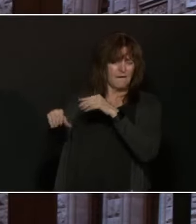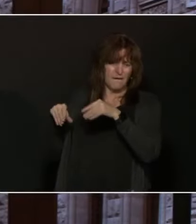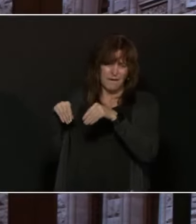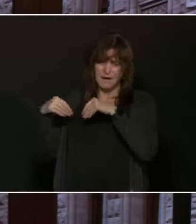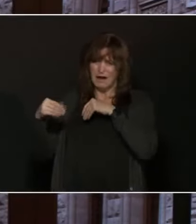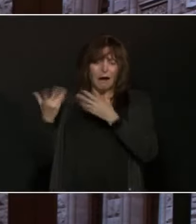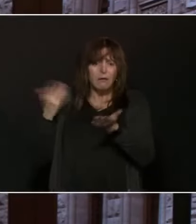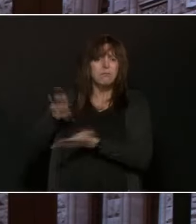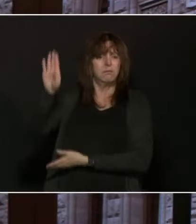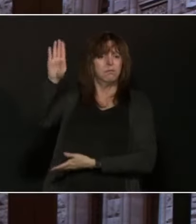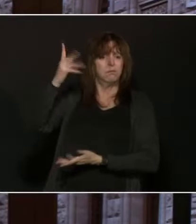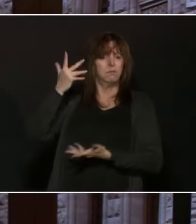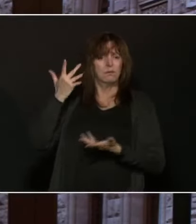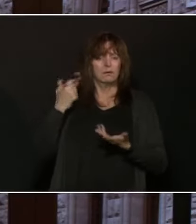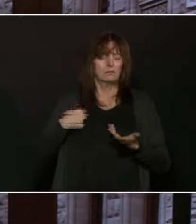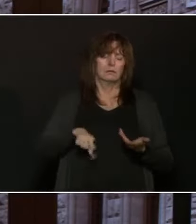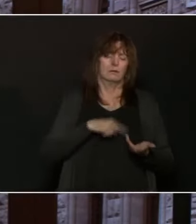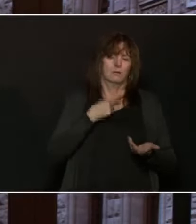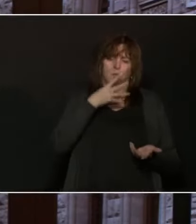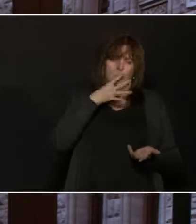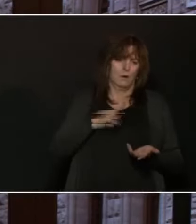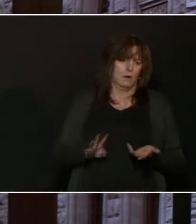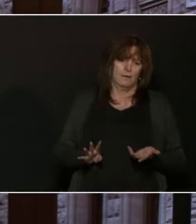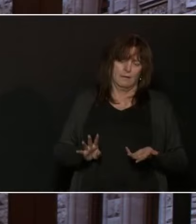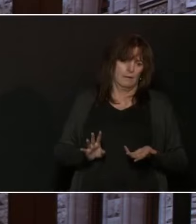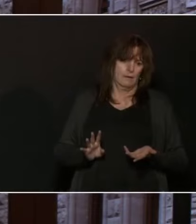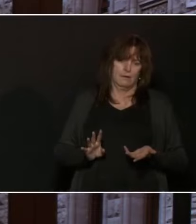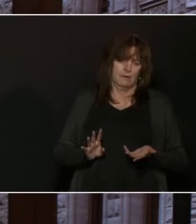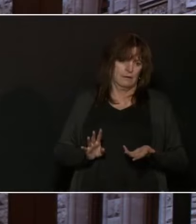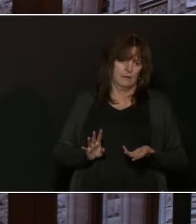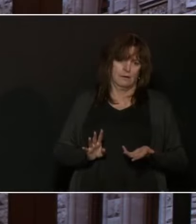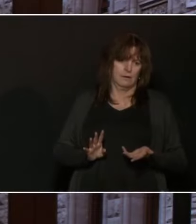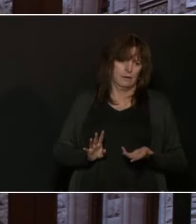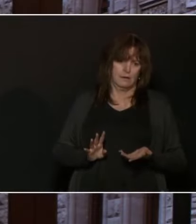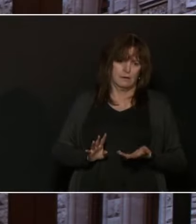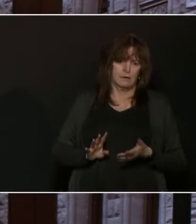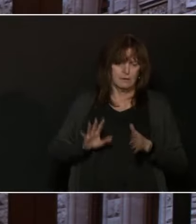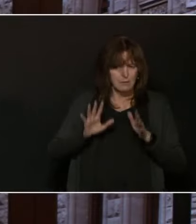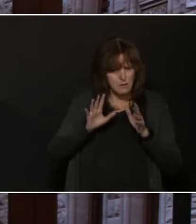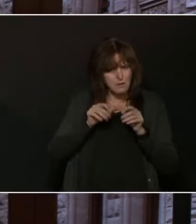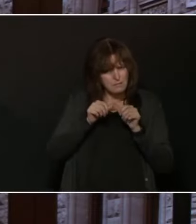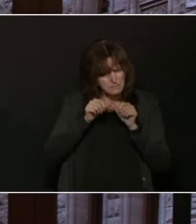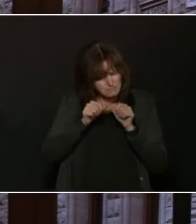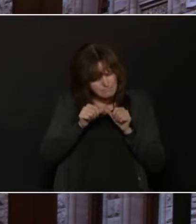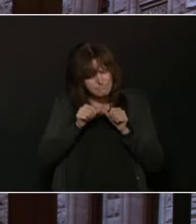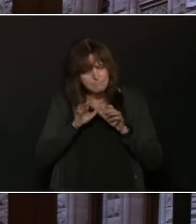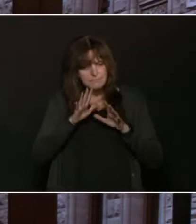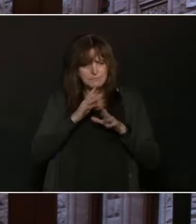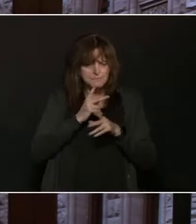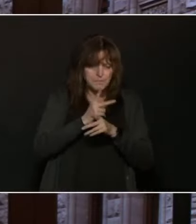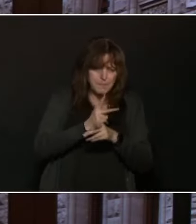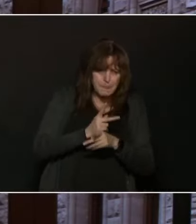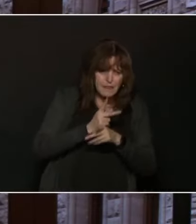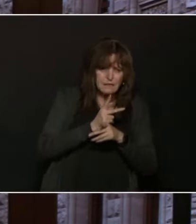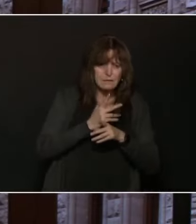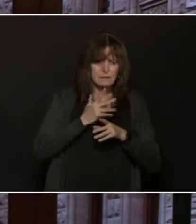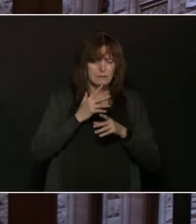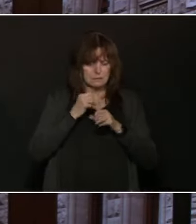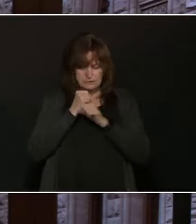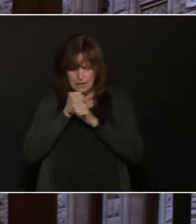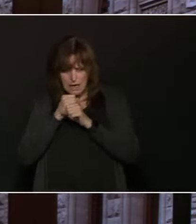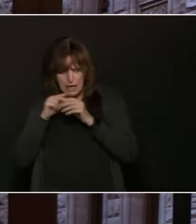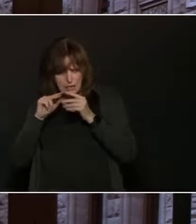see that happen. So there will be ongoing careful review of the data over the next number of weeks. We saw the numbers come